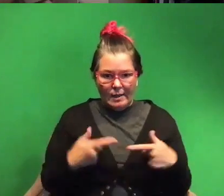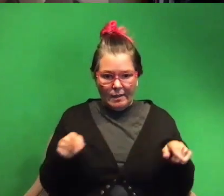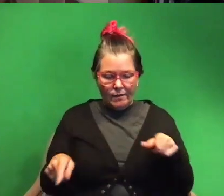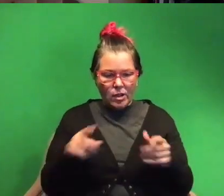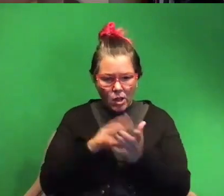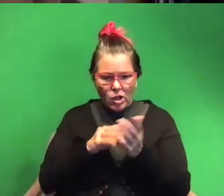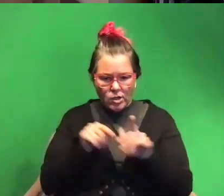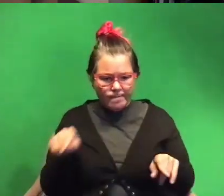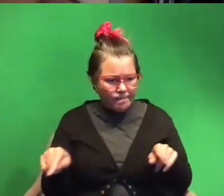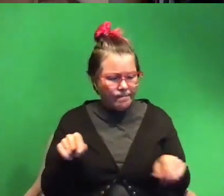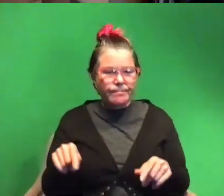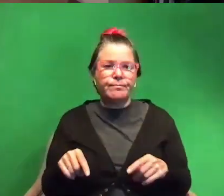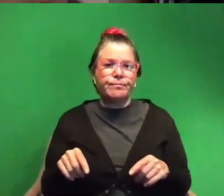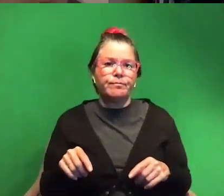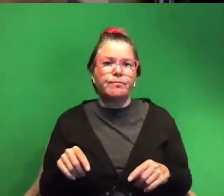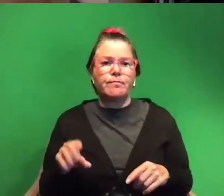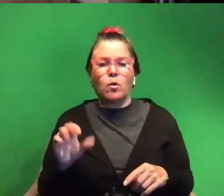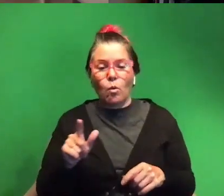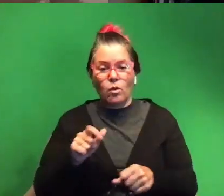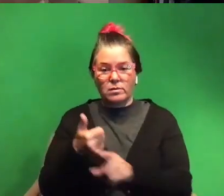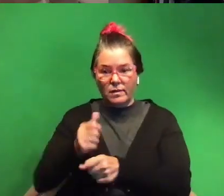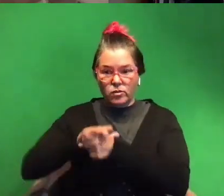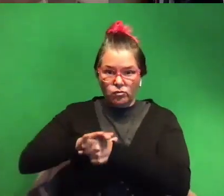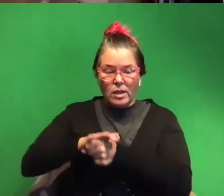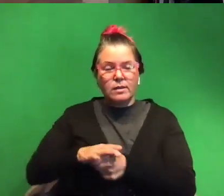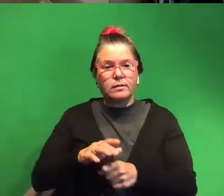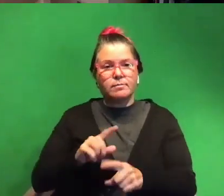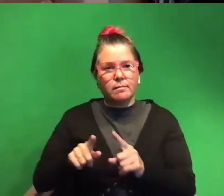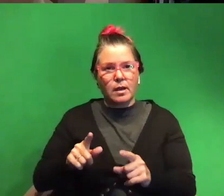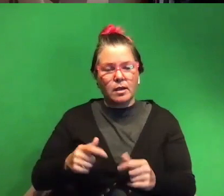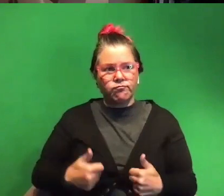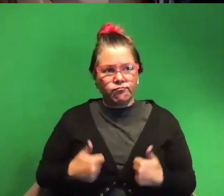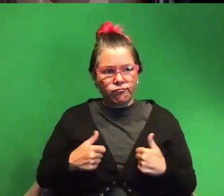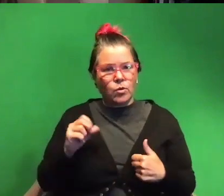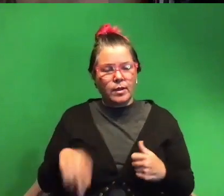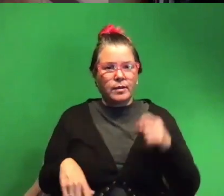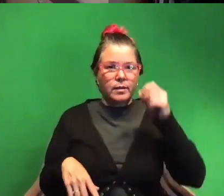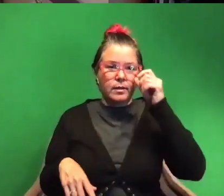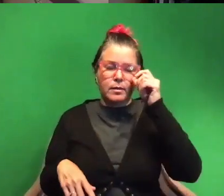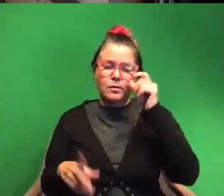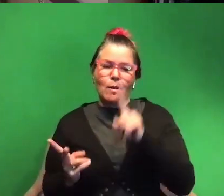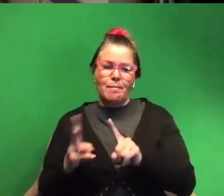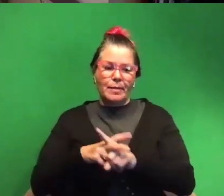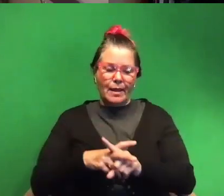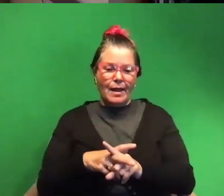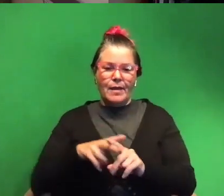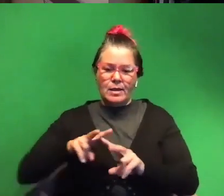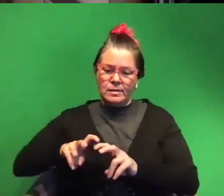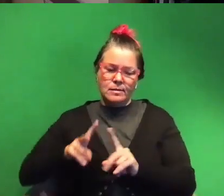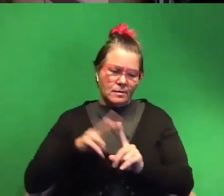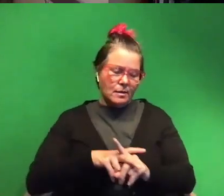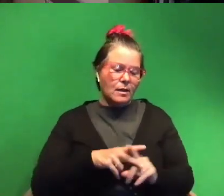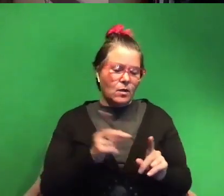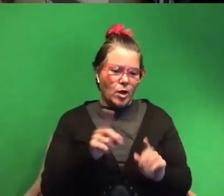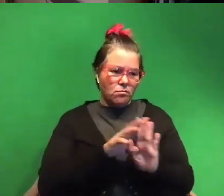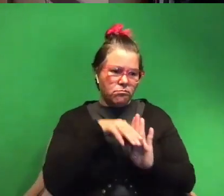lot from places where corals are really stressed out, but they're doing okay. And then we can potentially apply those into places where we see a loss of